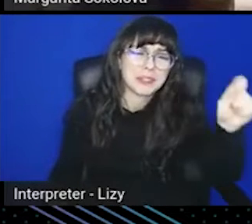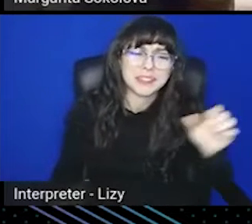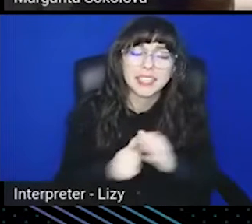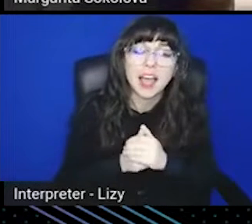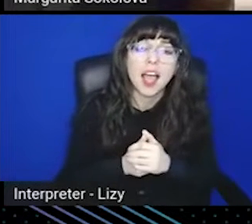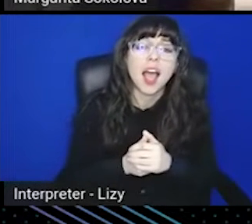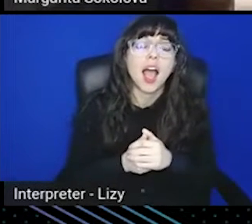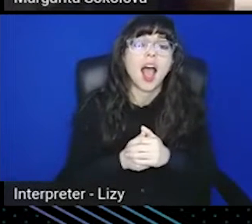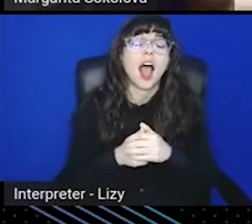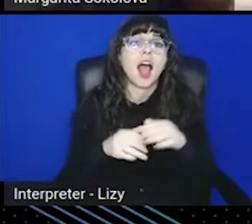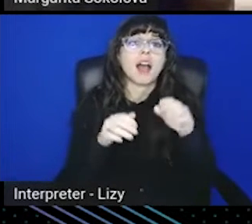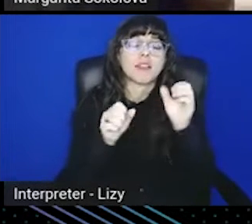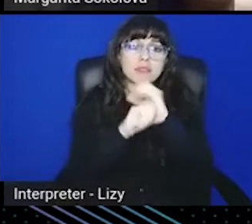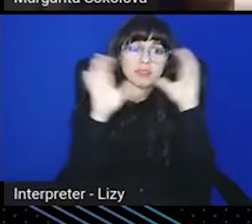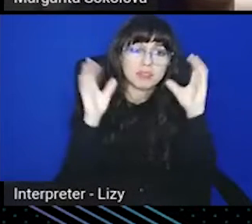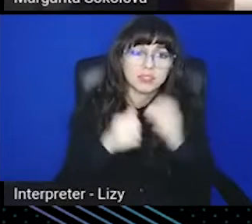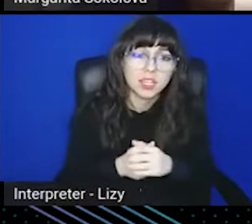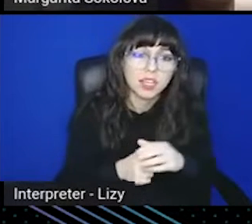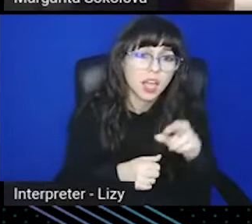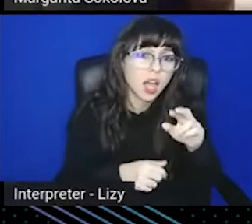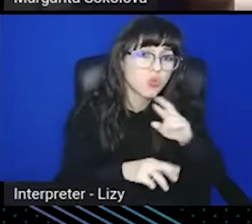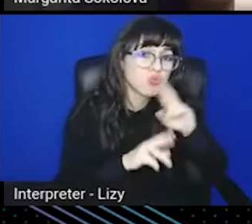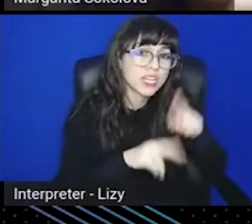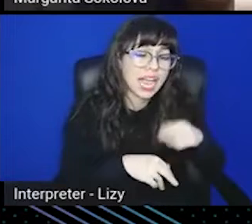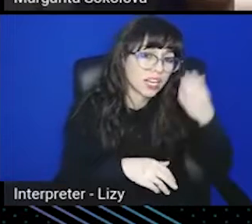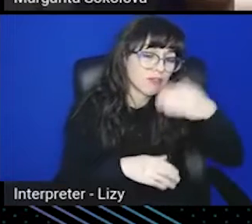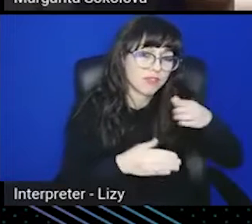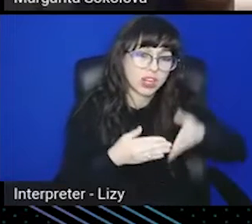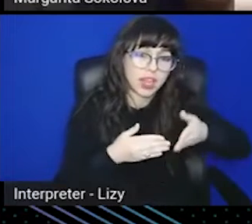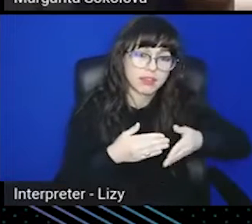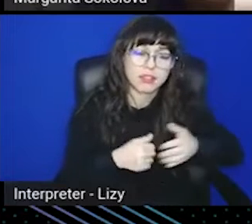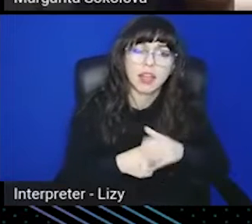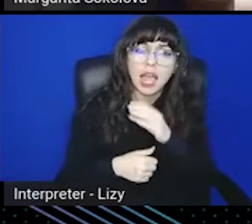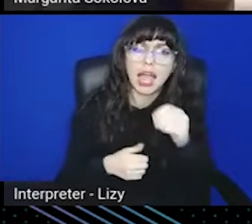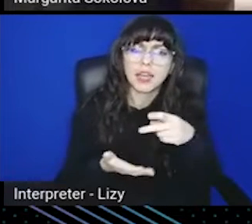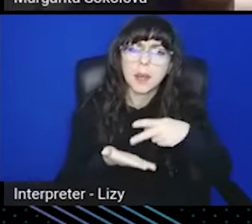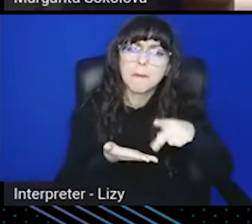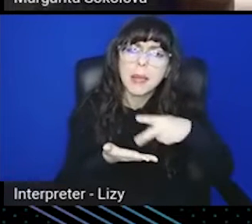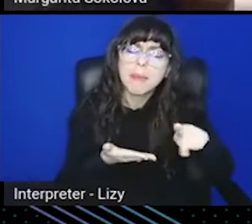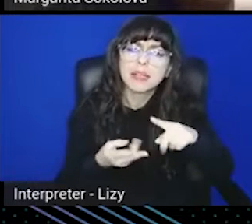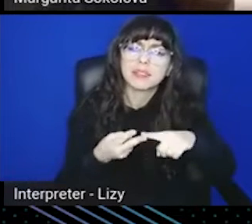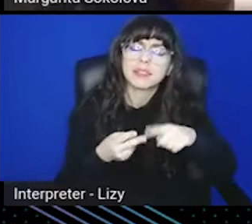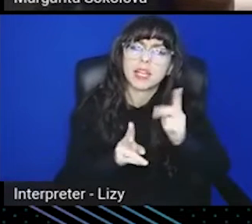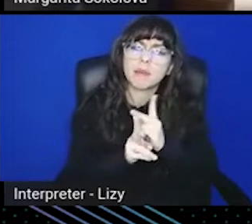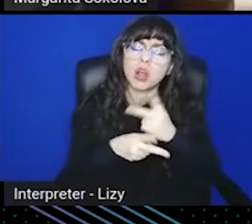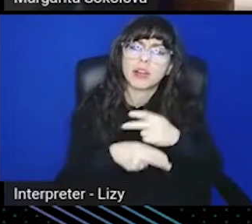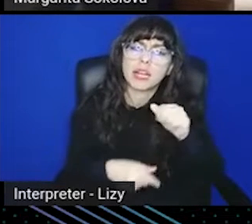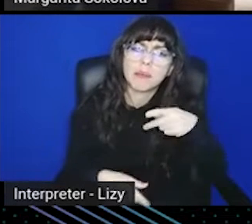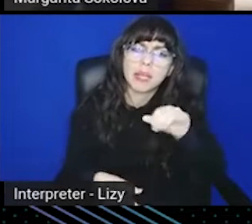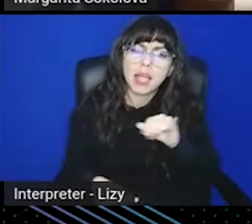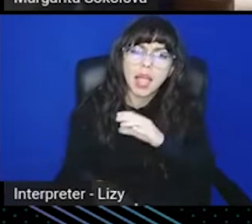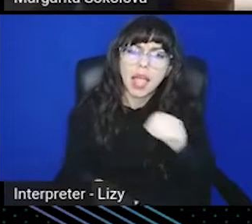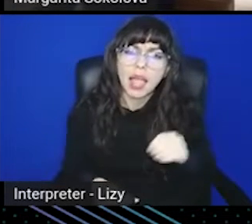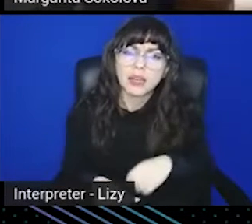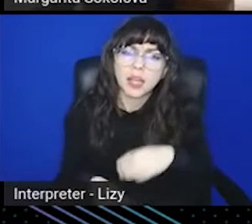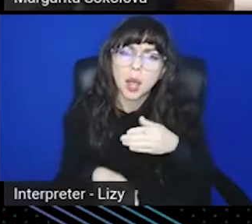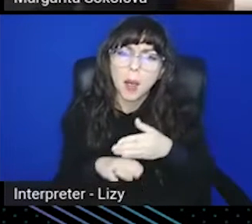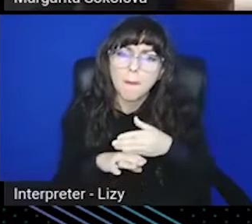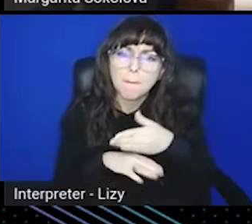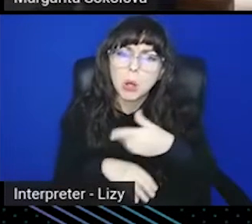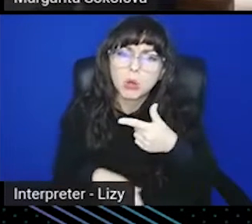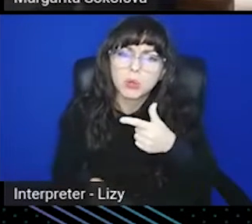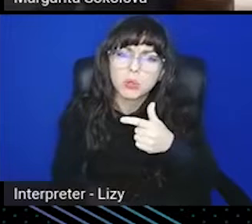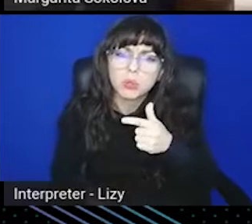React front end, and then I have a payments and product API and a Postgres database. Now, Vercel